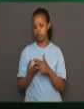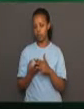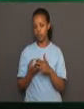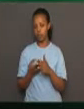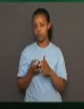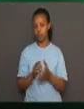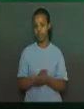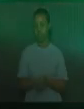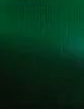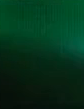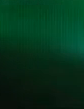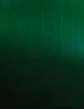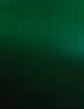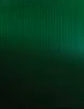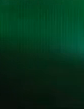Begin.